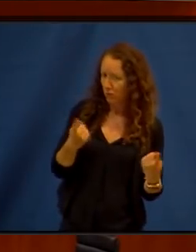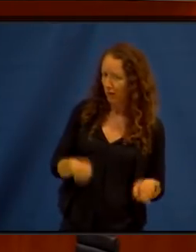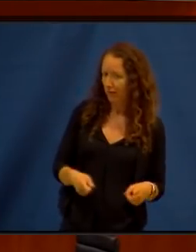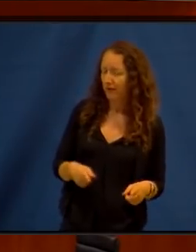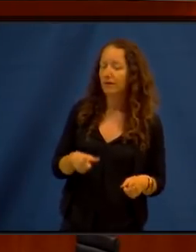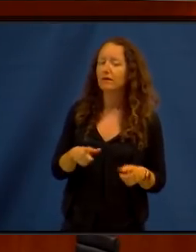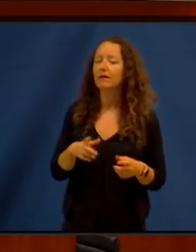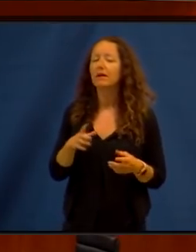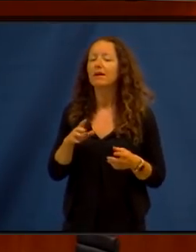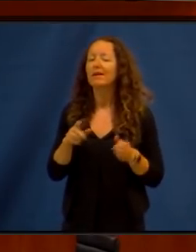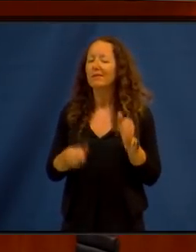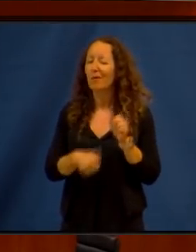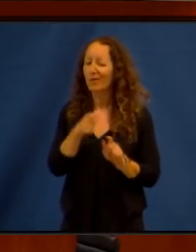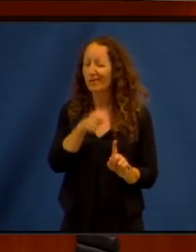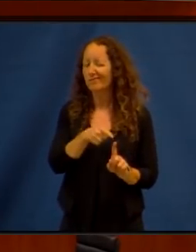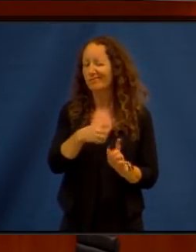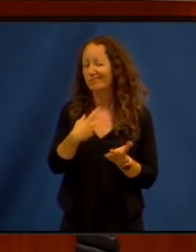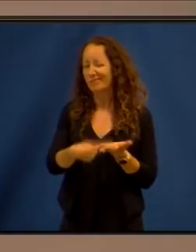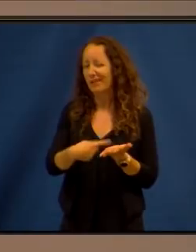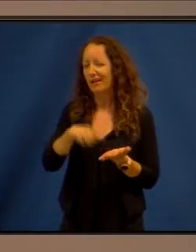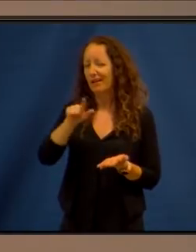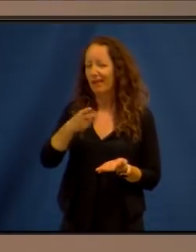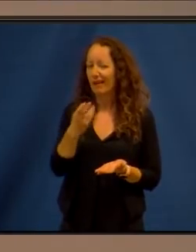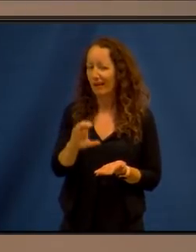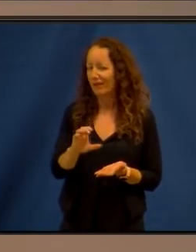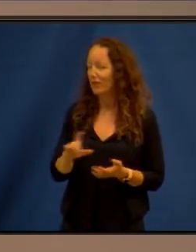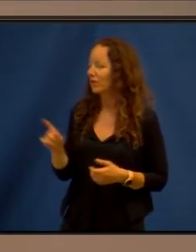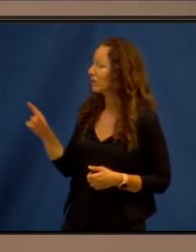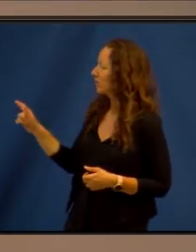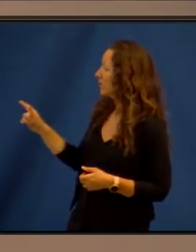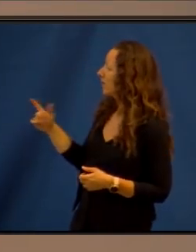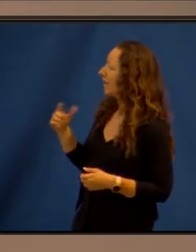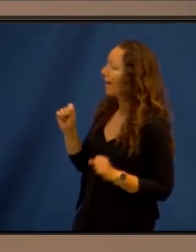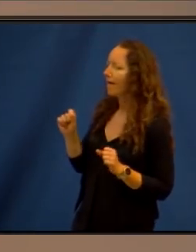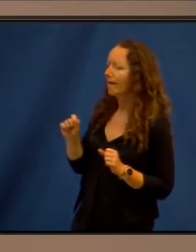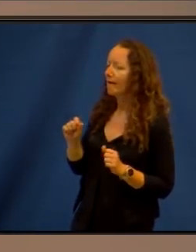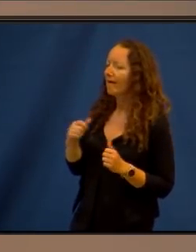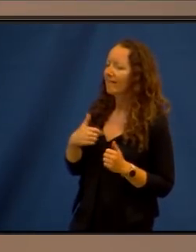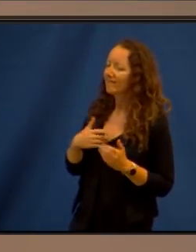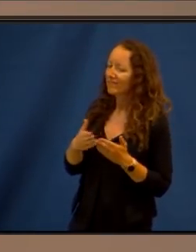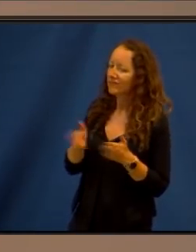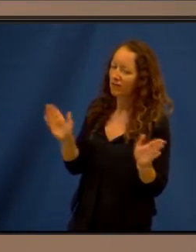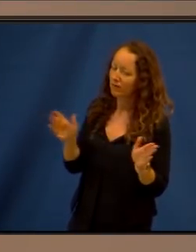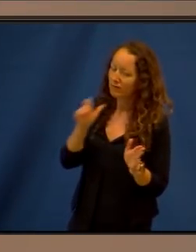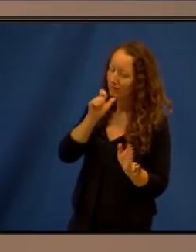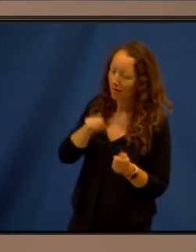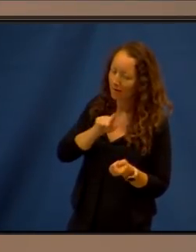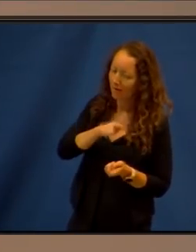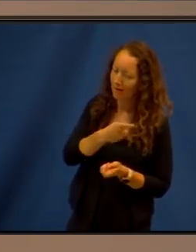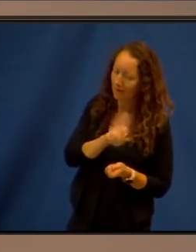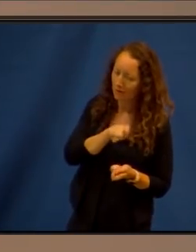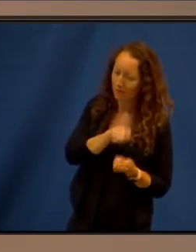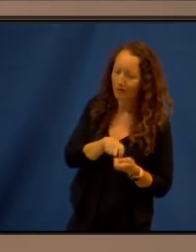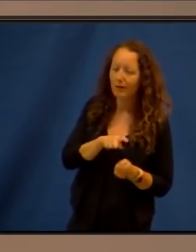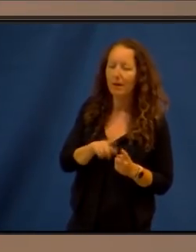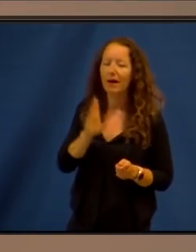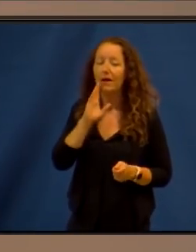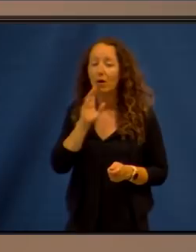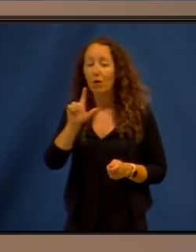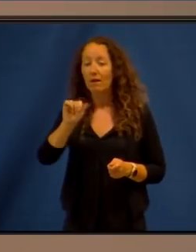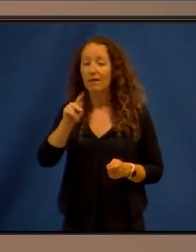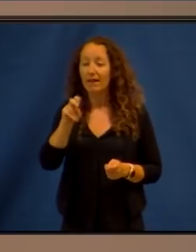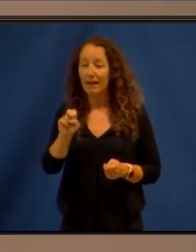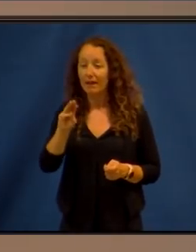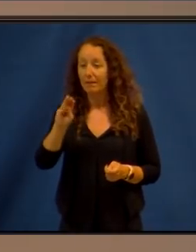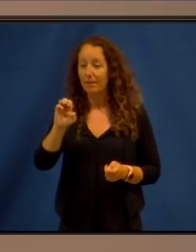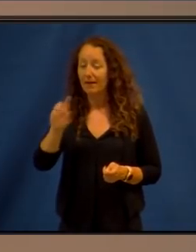Roger, I can take that one. Yes. Not specifically Lake Havasu, but I can report on the National Lake Mead National